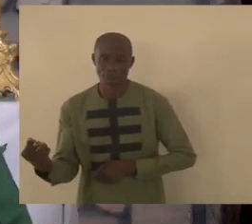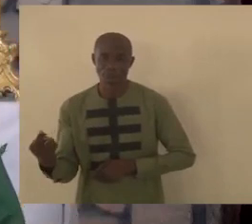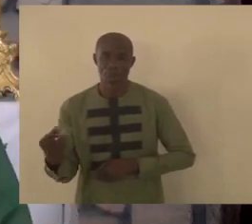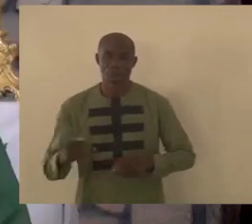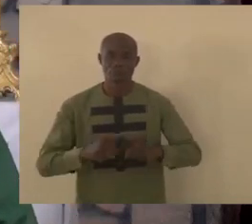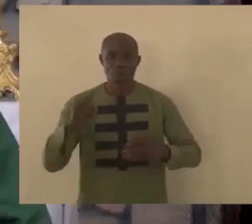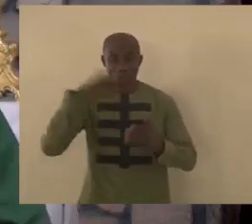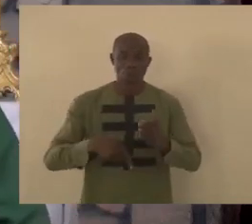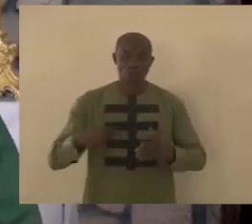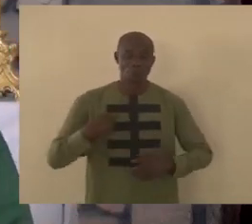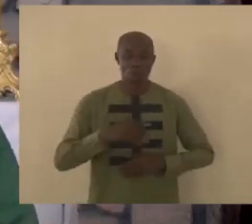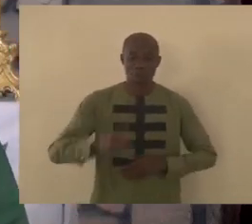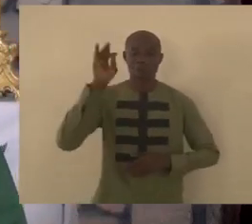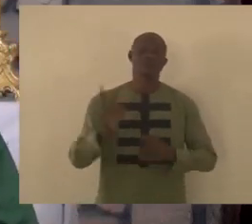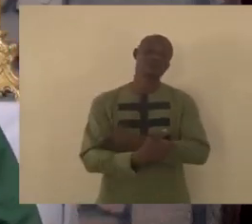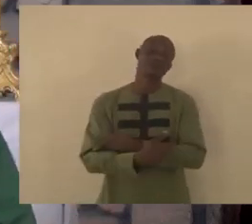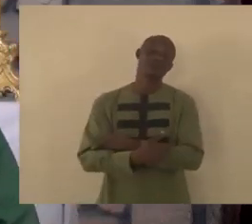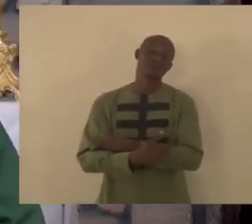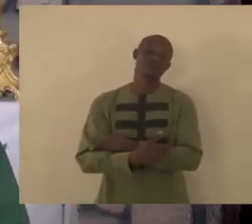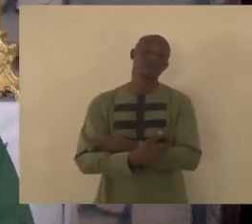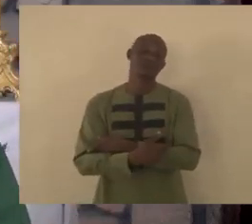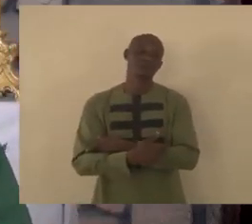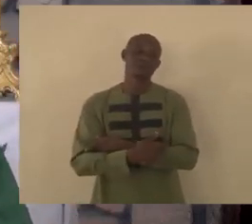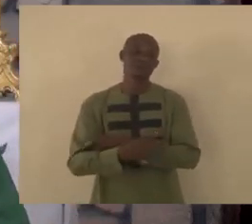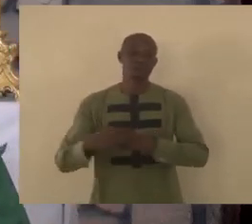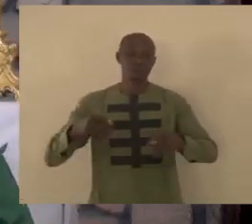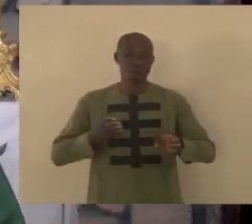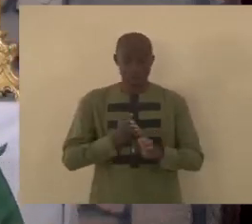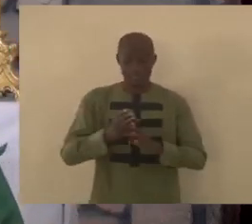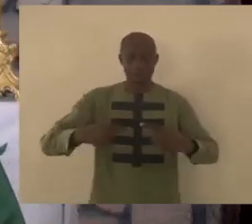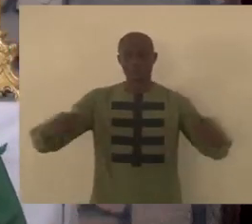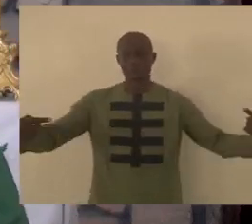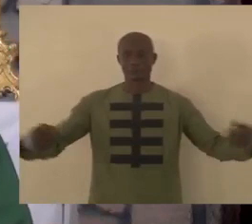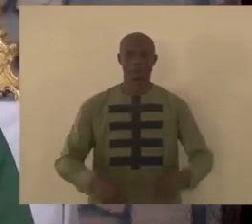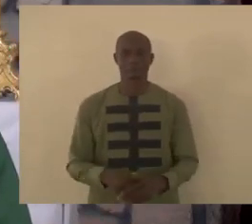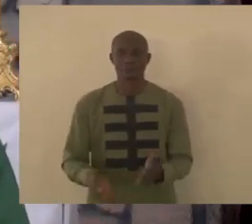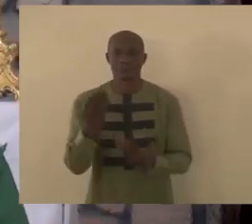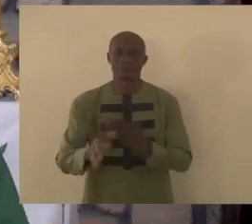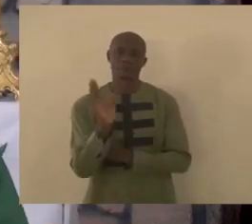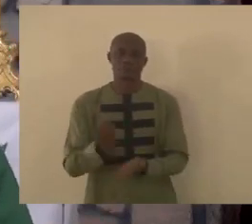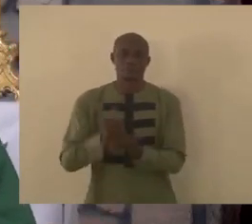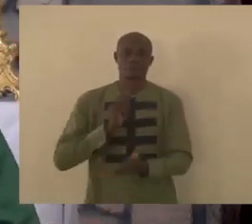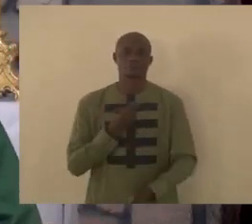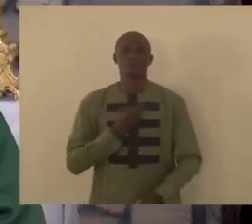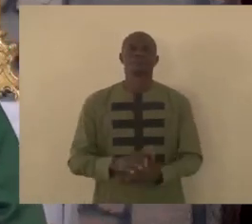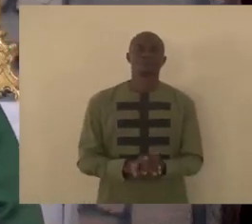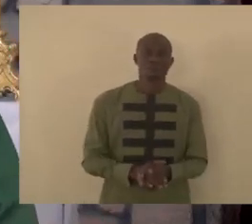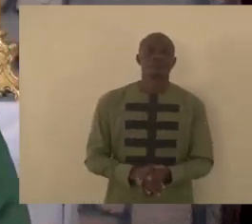also? But what do we find in our country today? The direct opposite. May God help us.